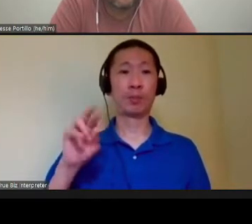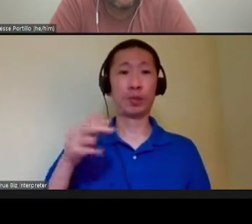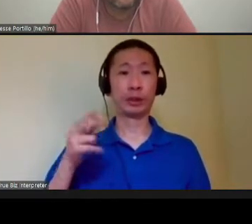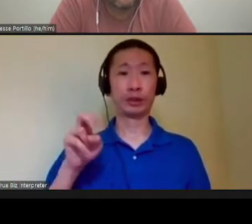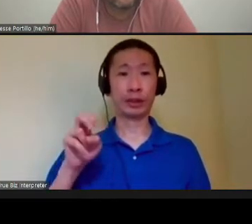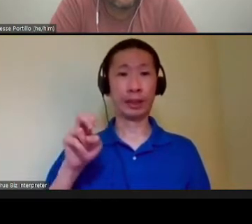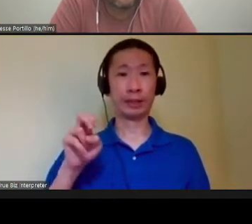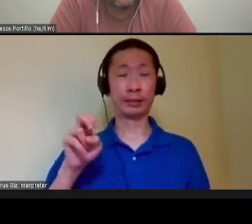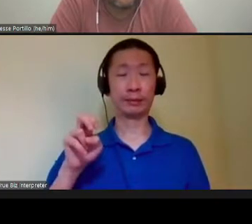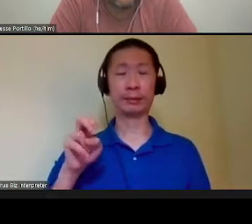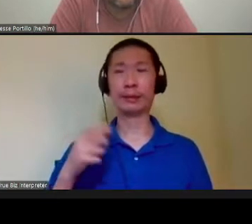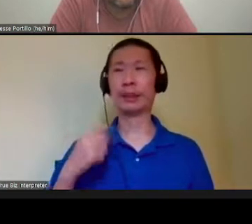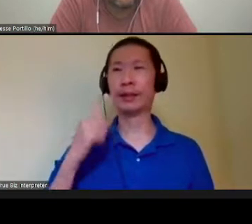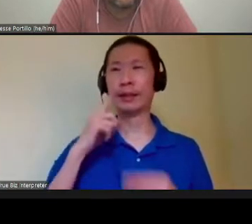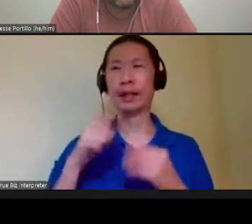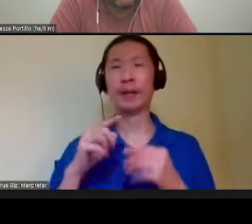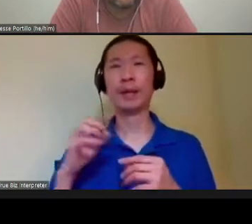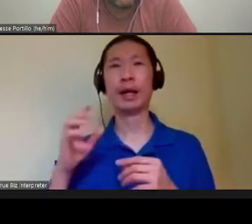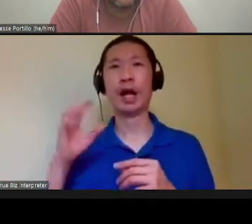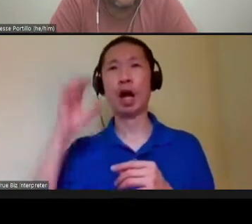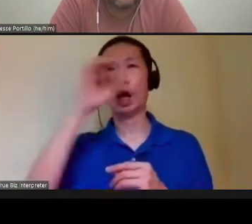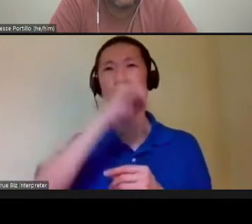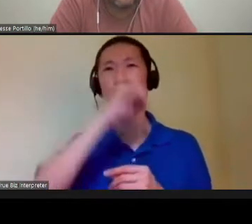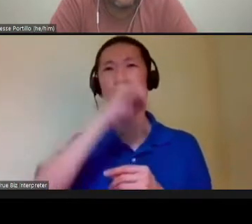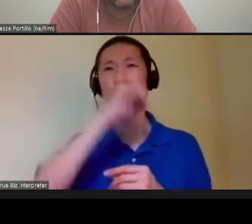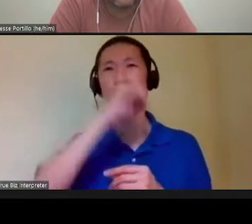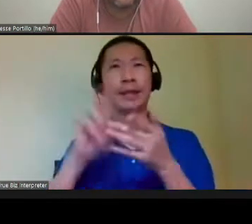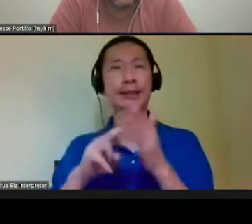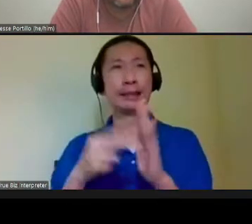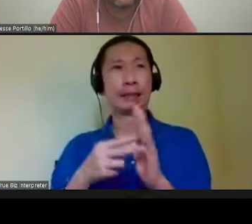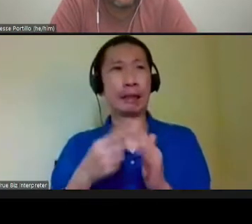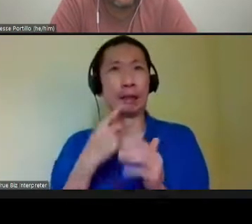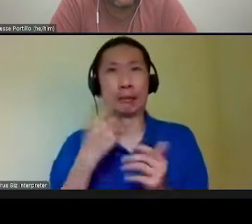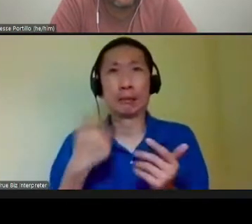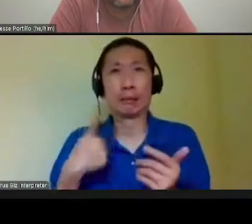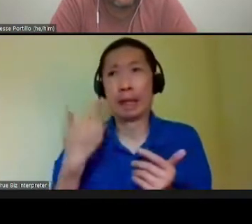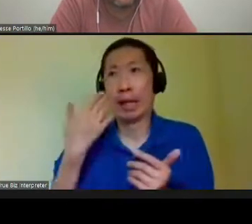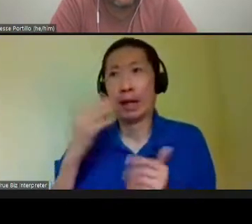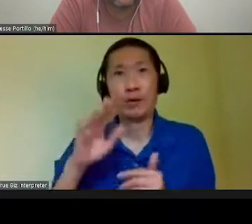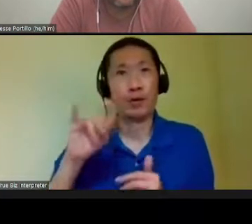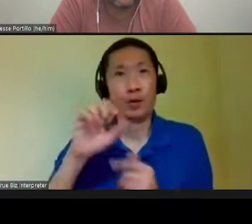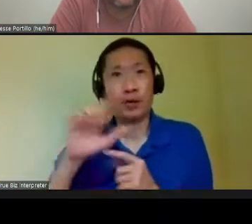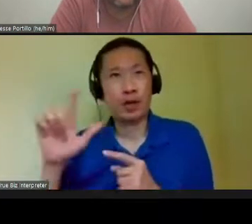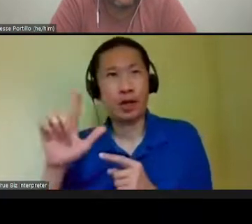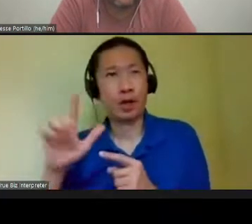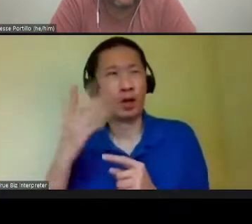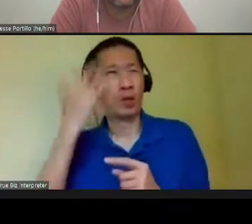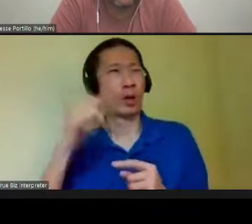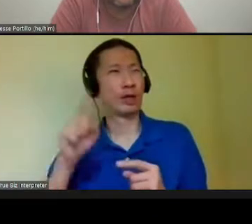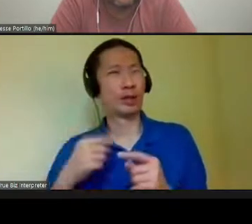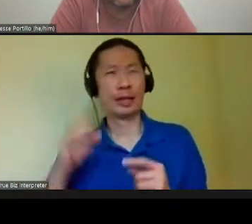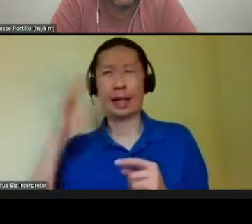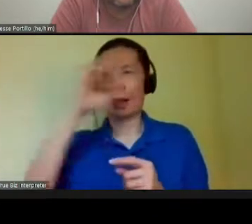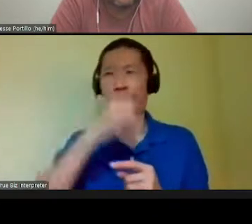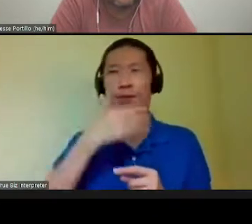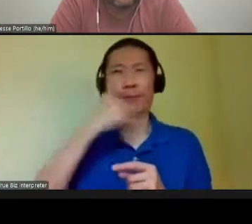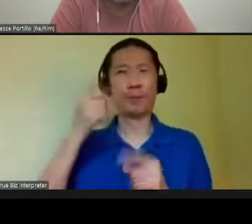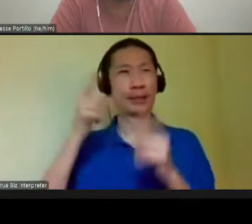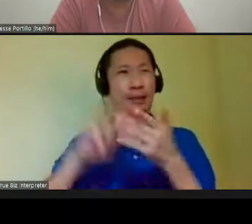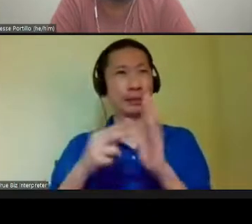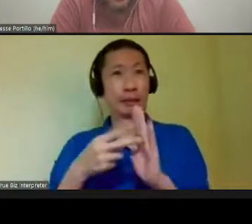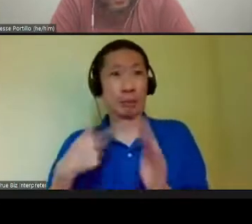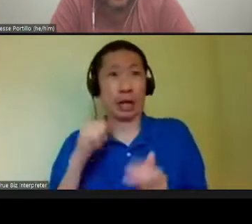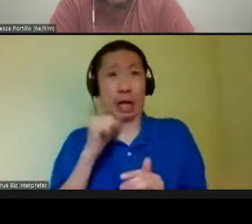offer? I was just thinking about assume best intentions. How I'm always like, I don't know y'all. Why should I assume best intentions upon your part? I don't know